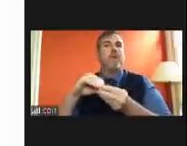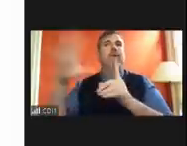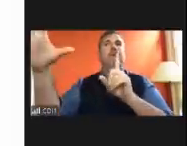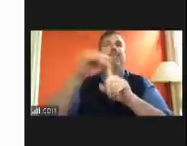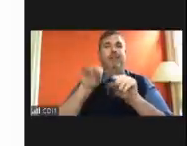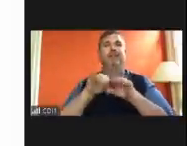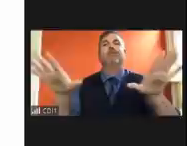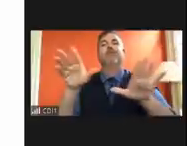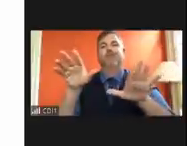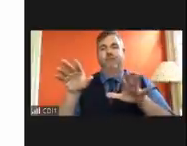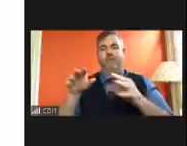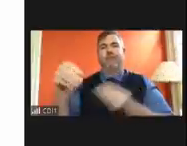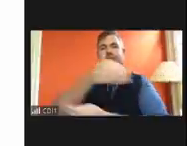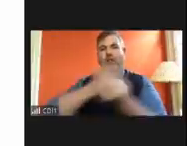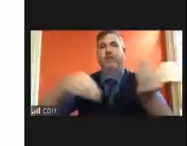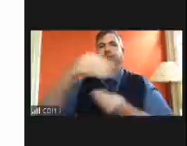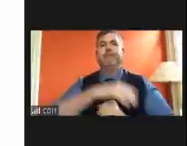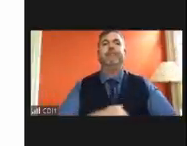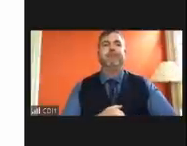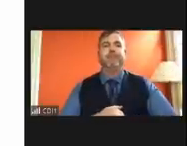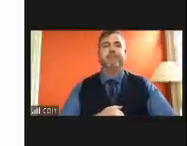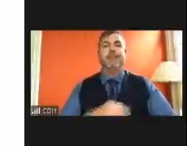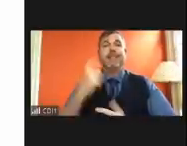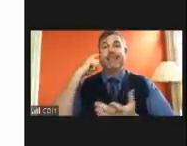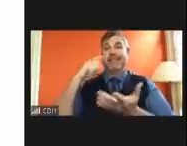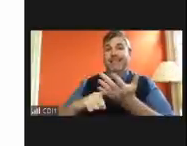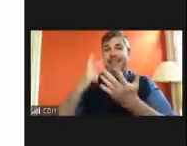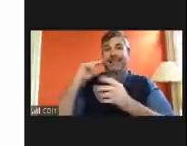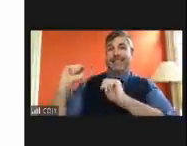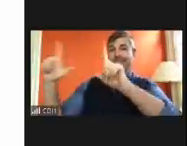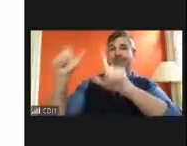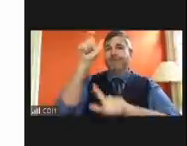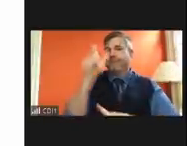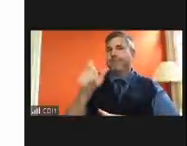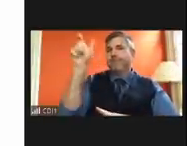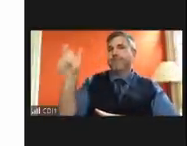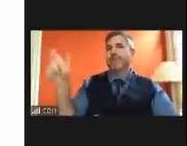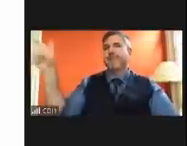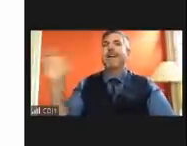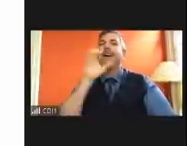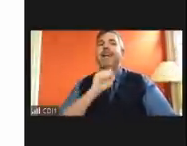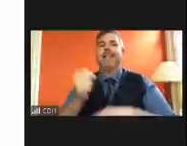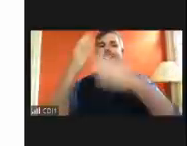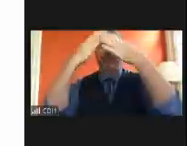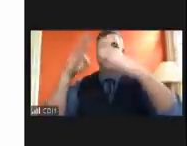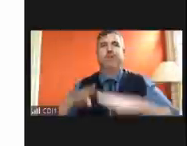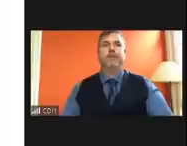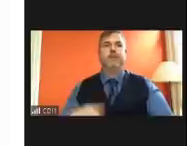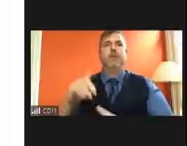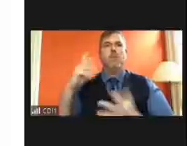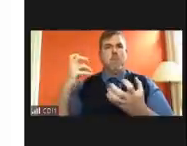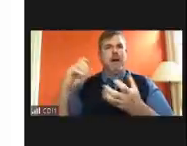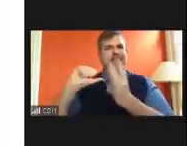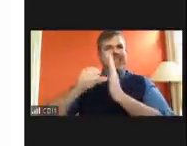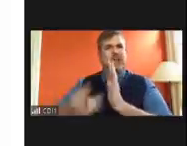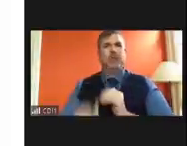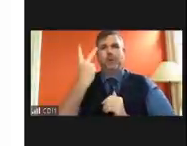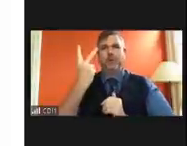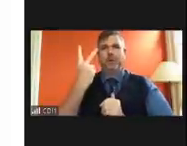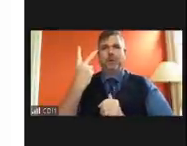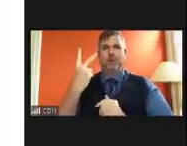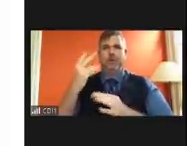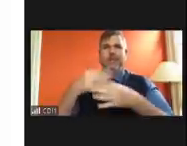This is the age breakdown. I just want to call your attention to 2 factors here: the youngest age group and the largest and the oldest age